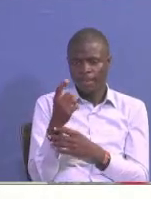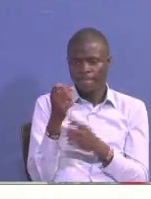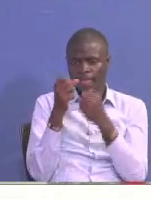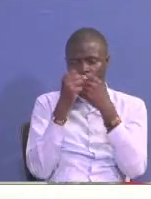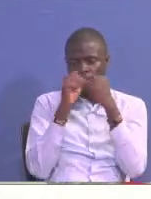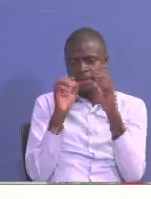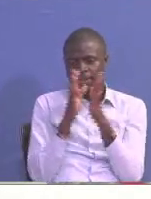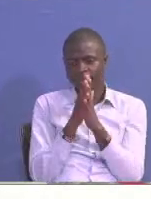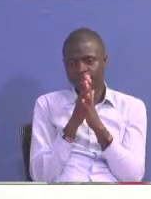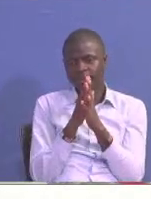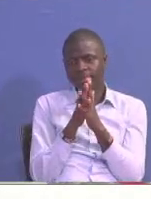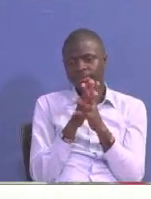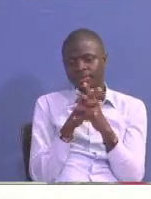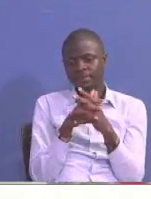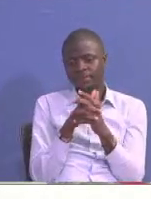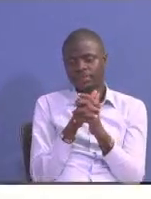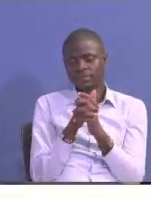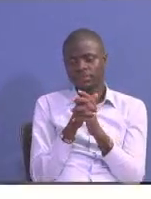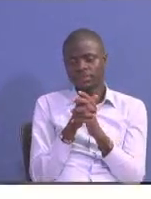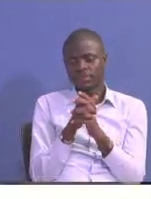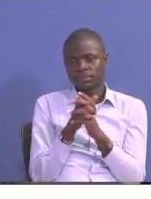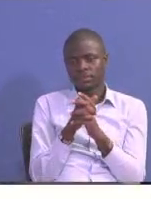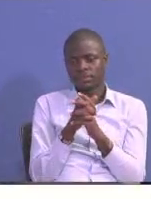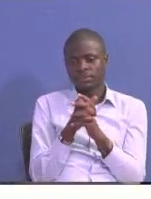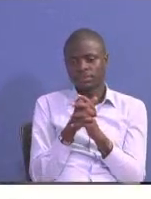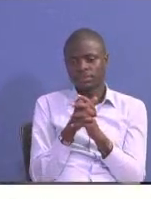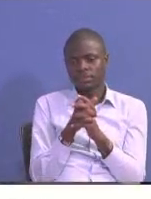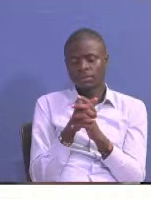president, this president of Prime Minister,